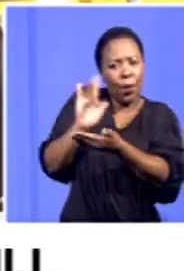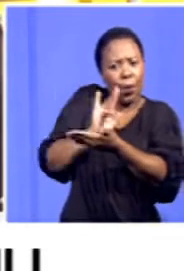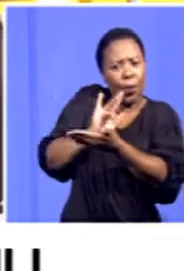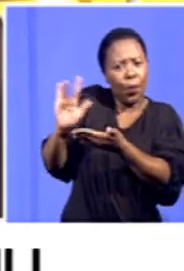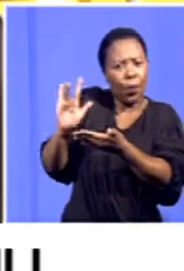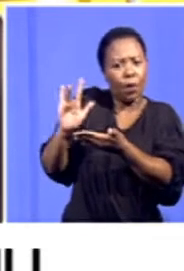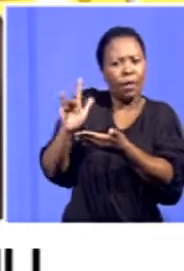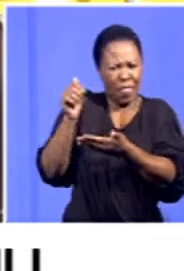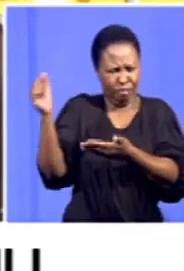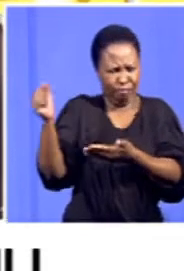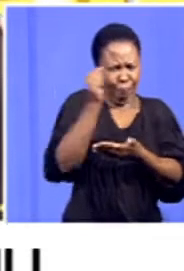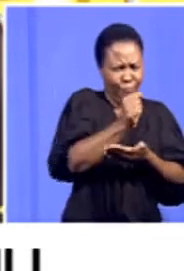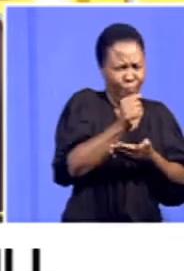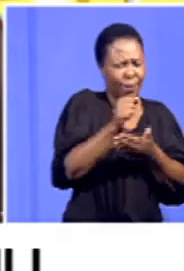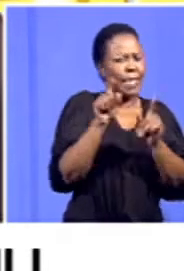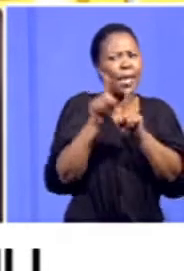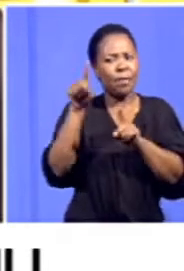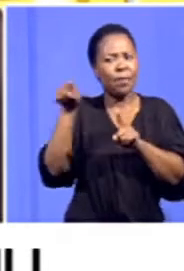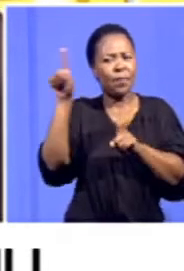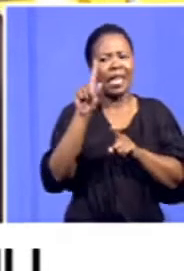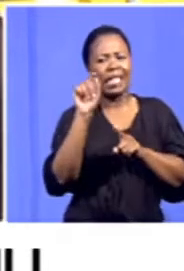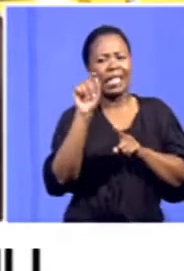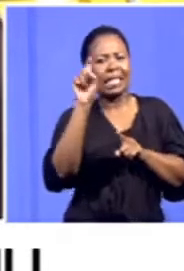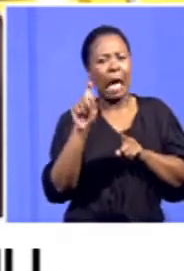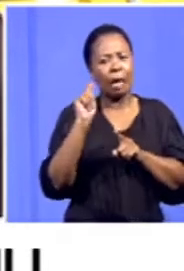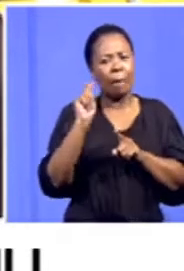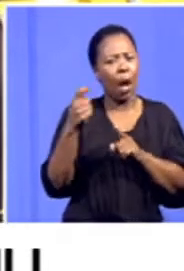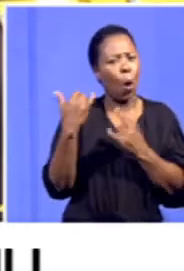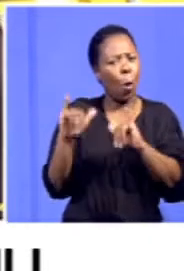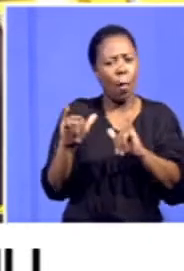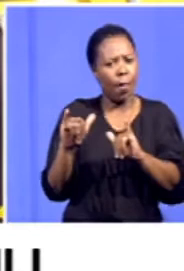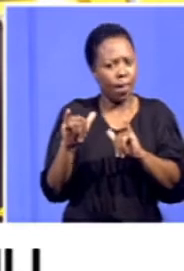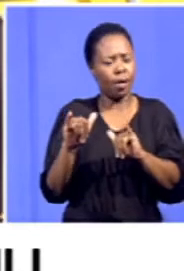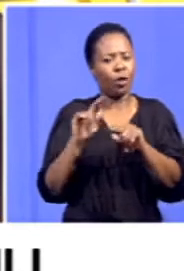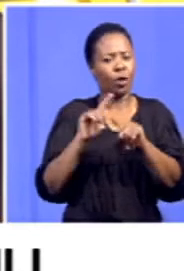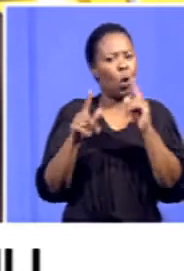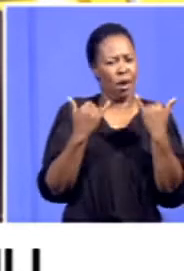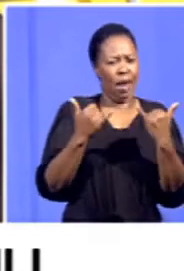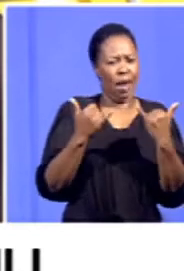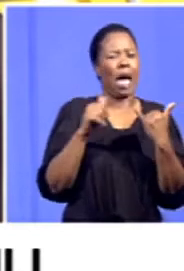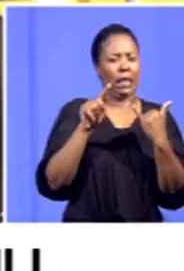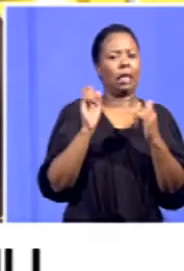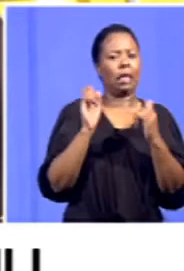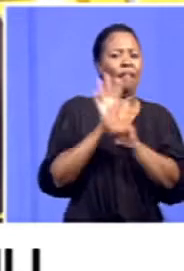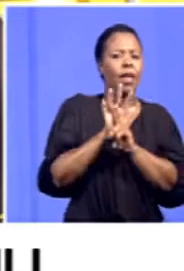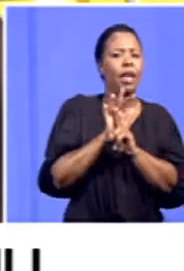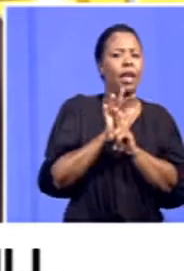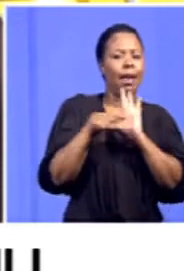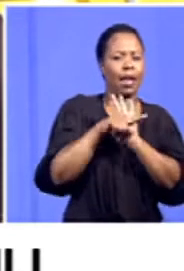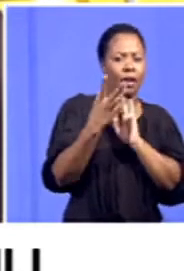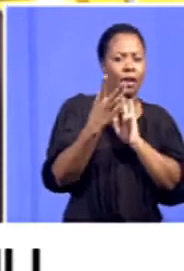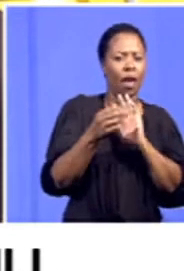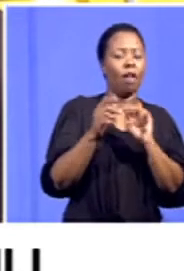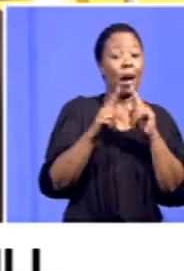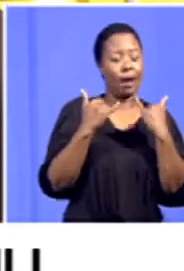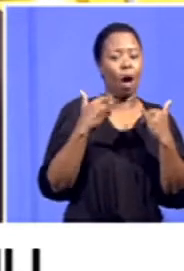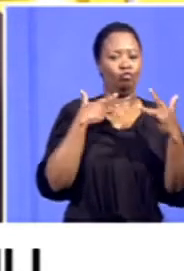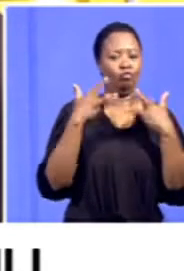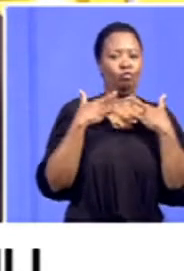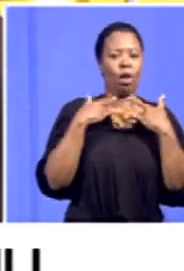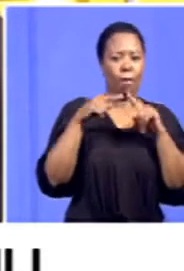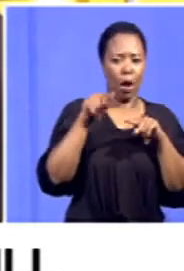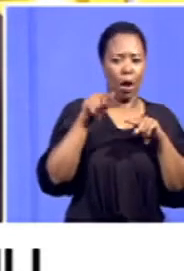don't pay tax, and amongst other things. So there's another ripple effect to that insofar as the movement of people is concerned. What we